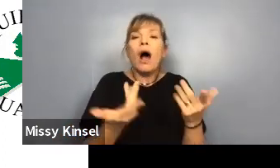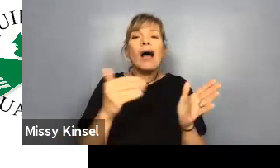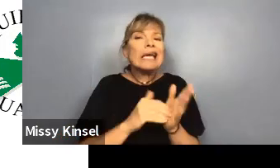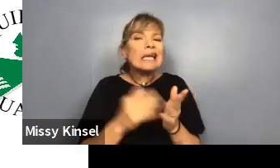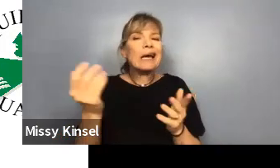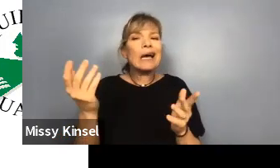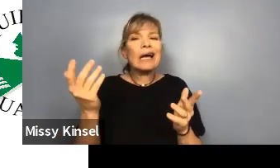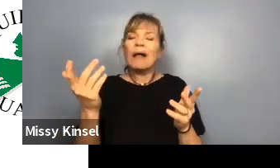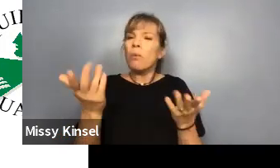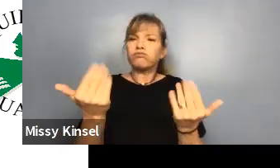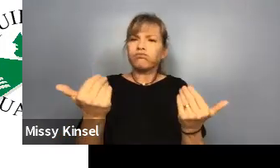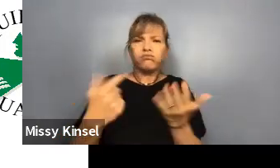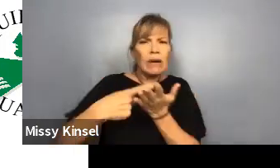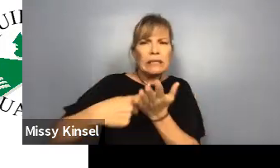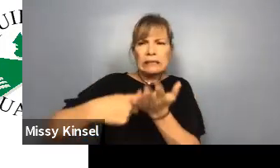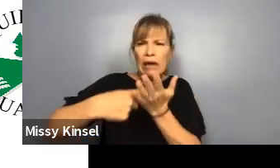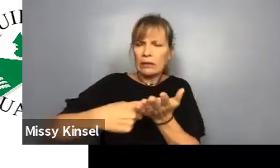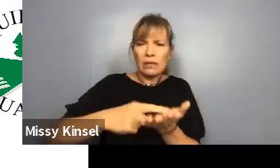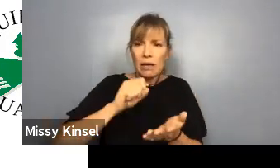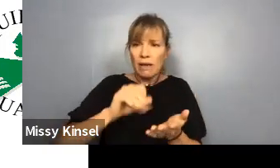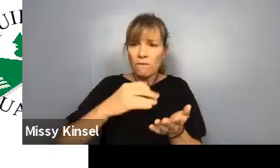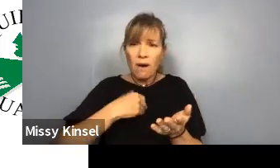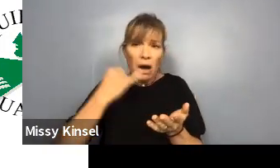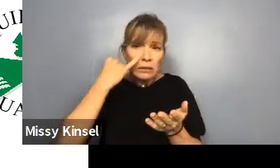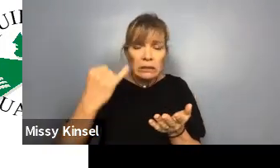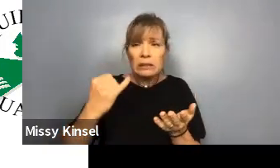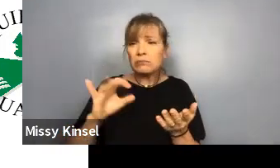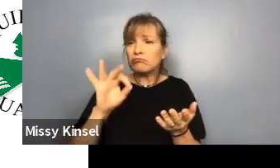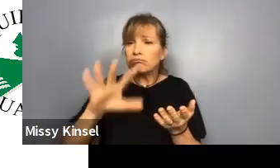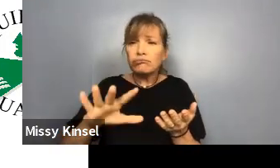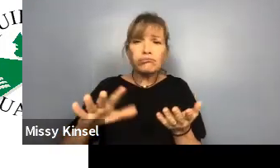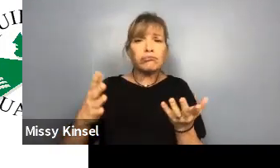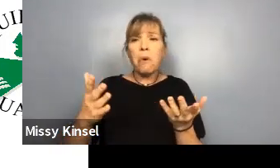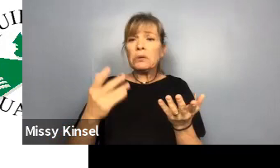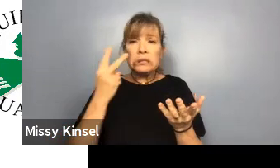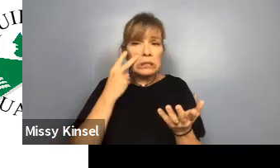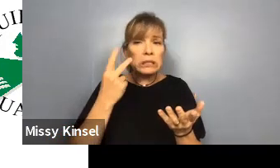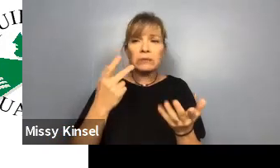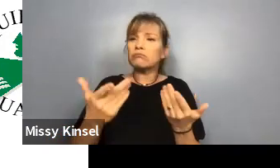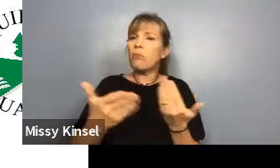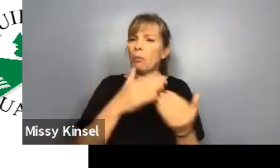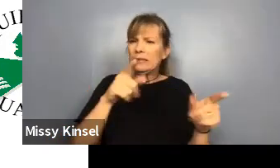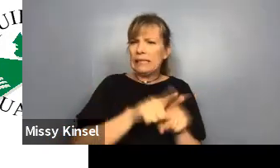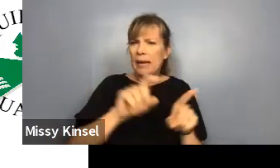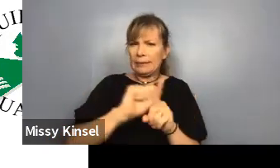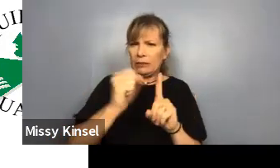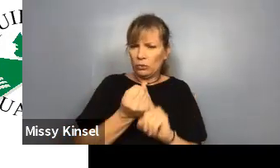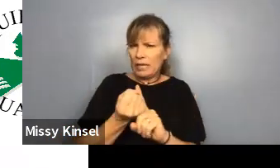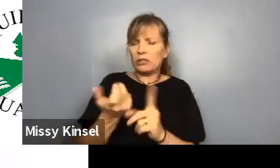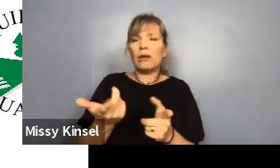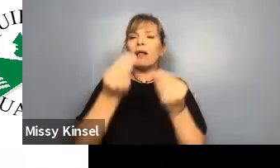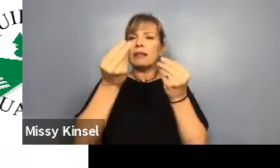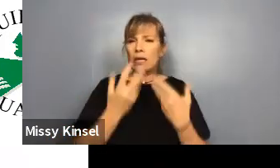mean, we're open to discussion on this. If anyone has come across anything like that, please let us know in the chat.